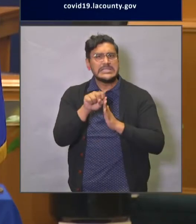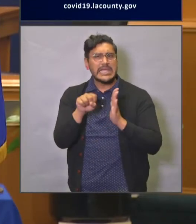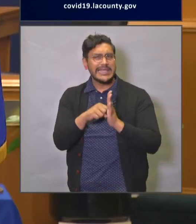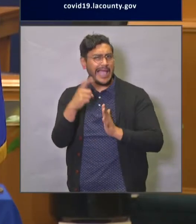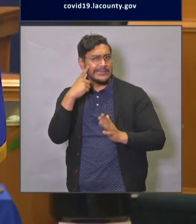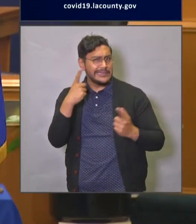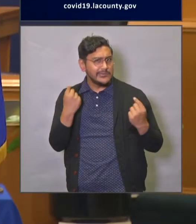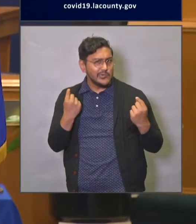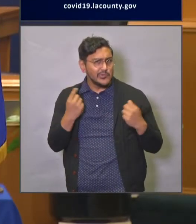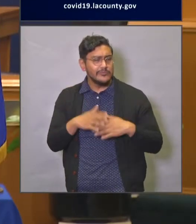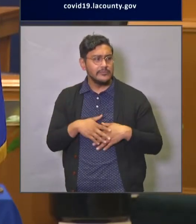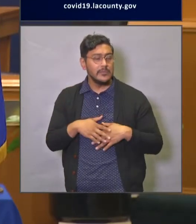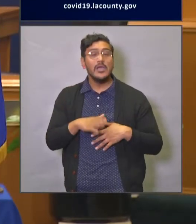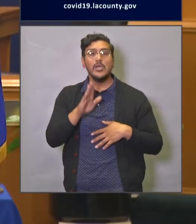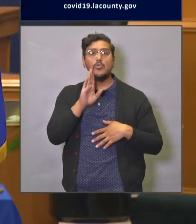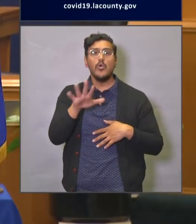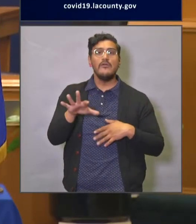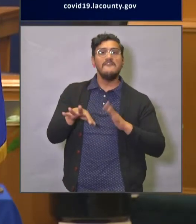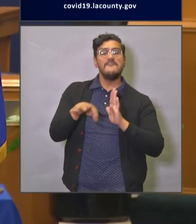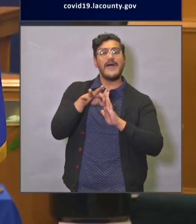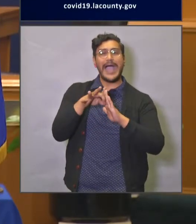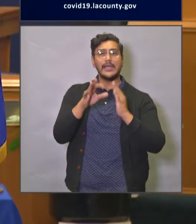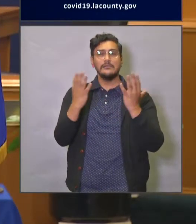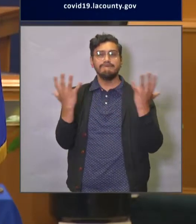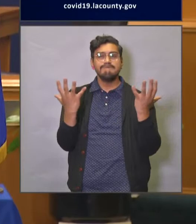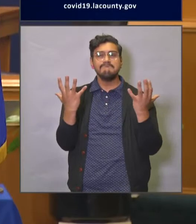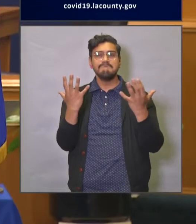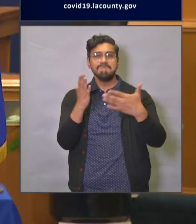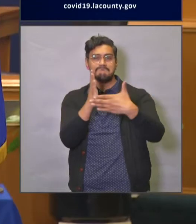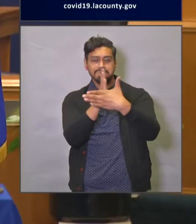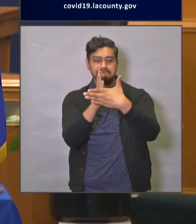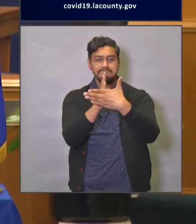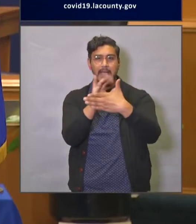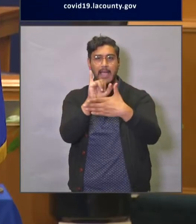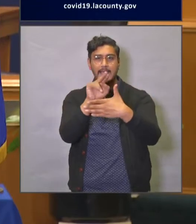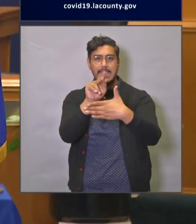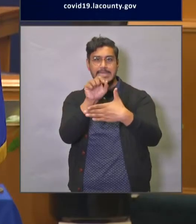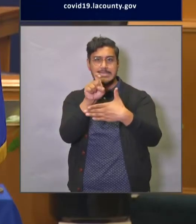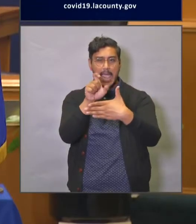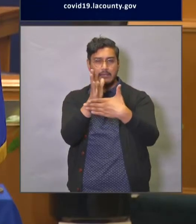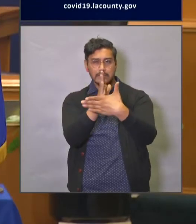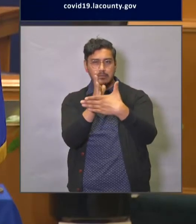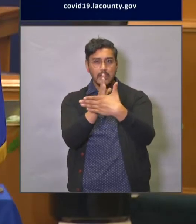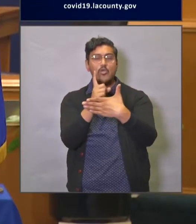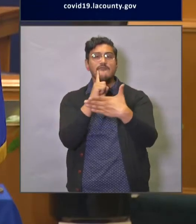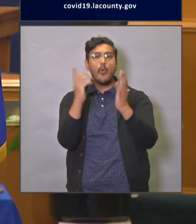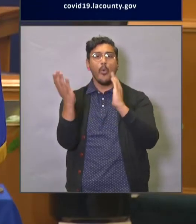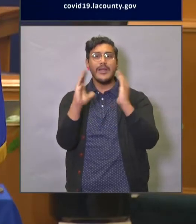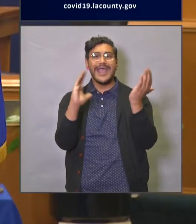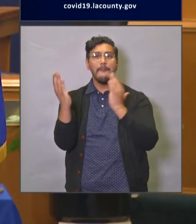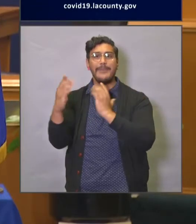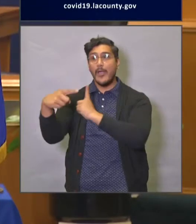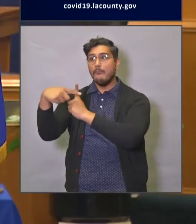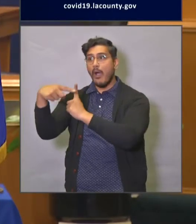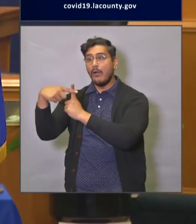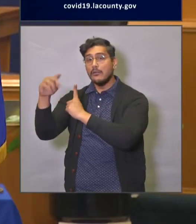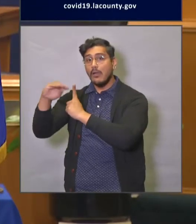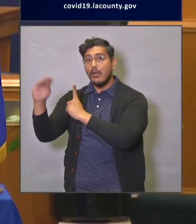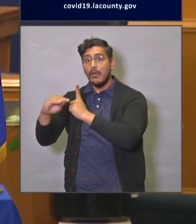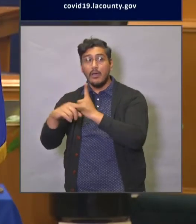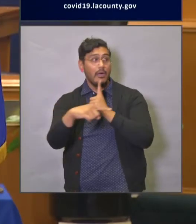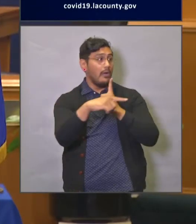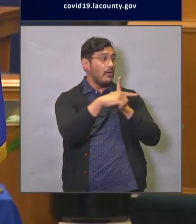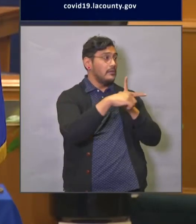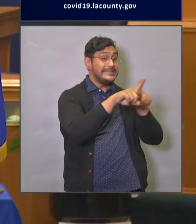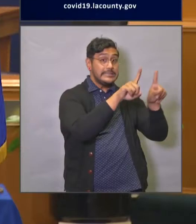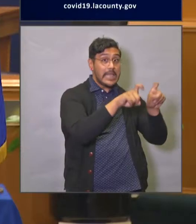Healthy Place Index as a way of allowing us to compare rates of positivity, testing